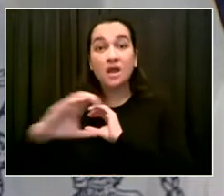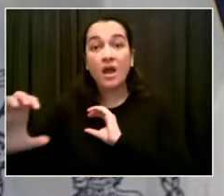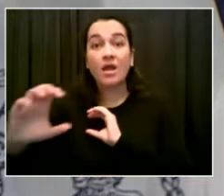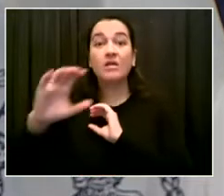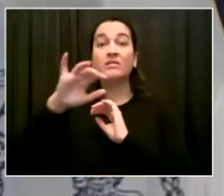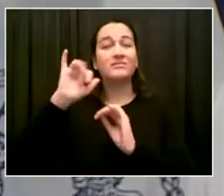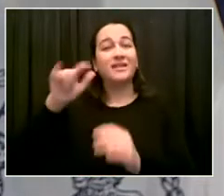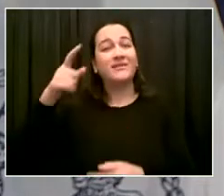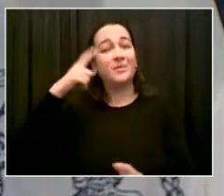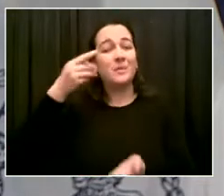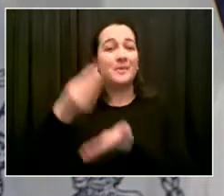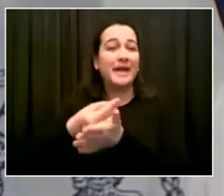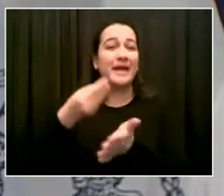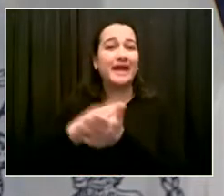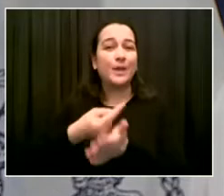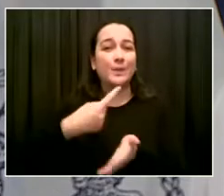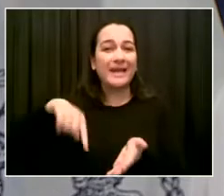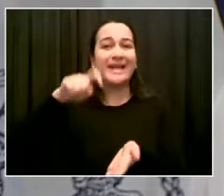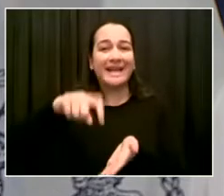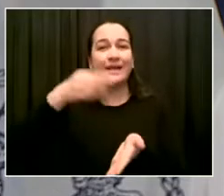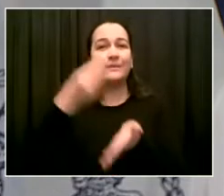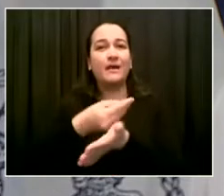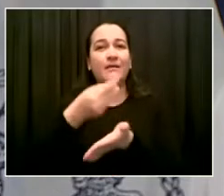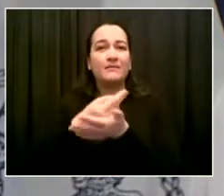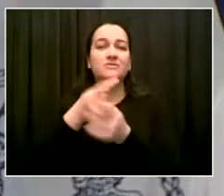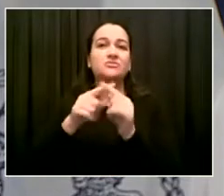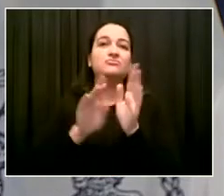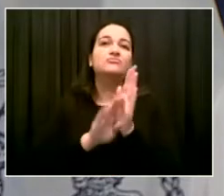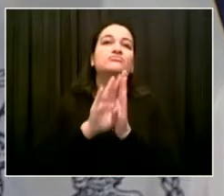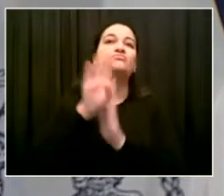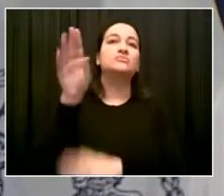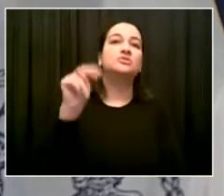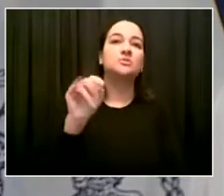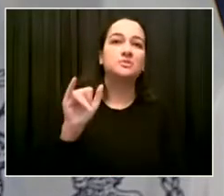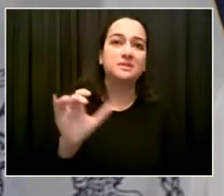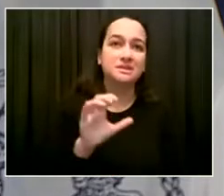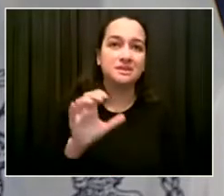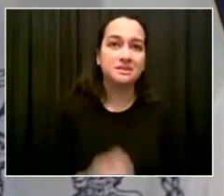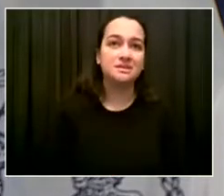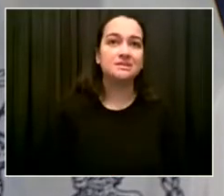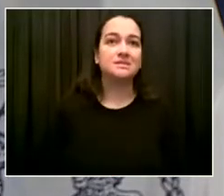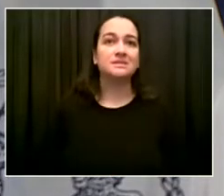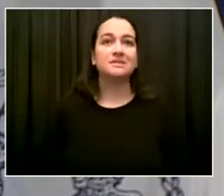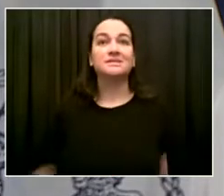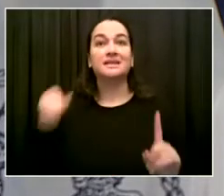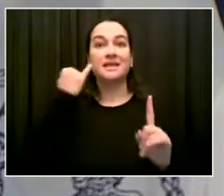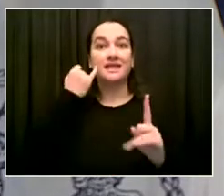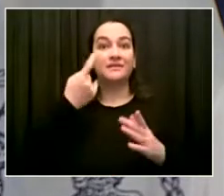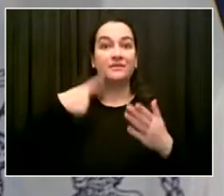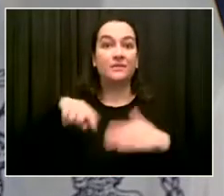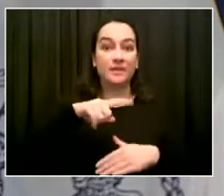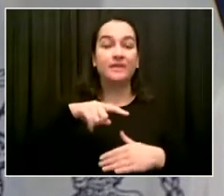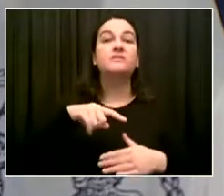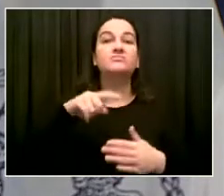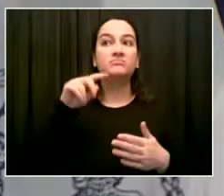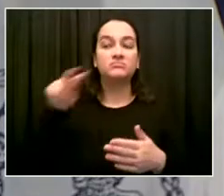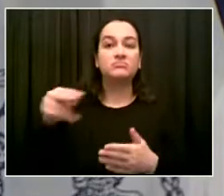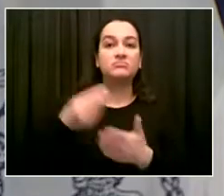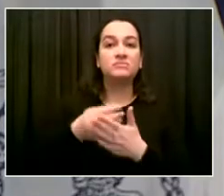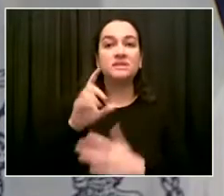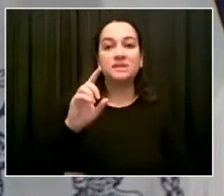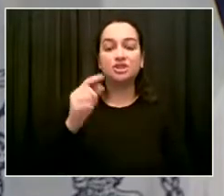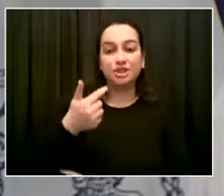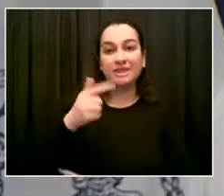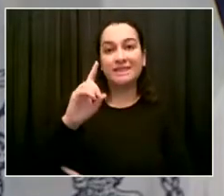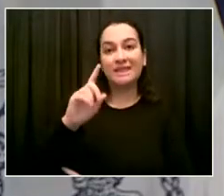the GDP of the New York City metropolitan area rivals some of the biggest countries in the world. So all of that